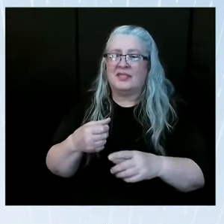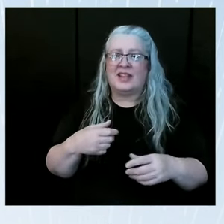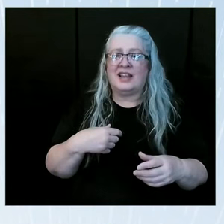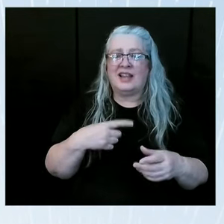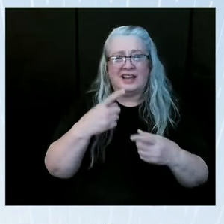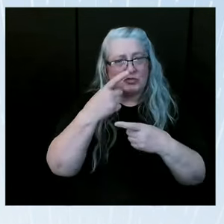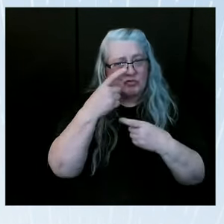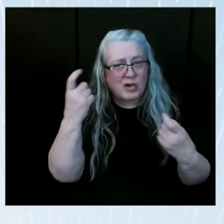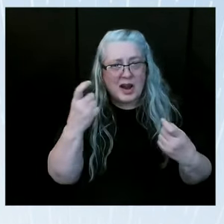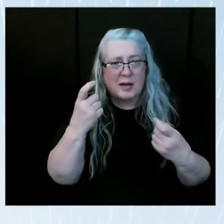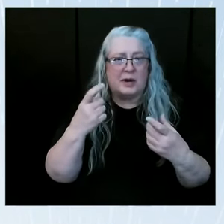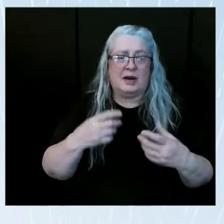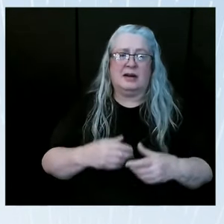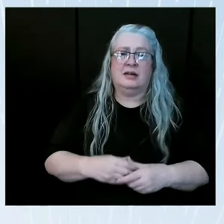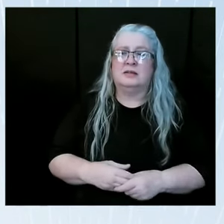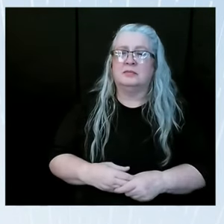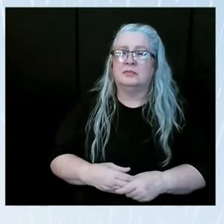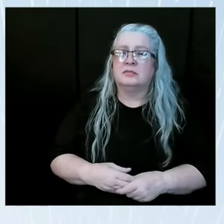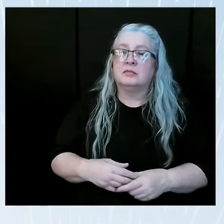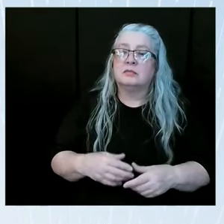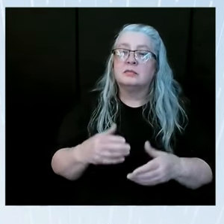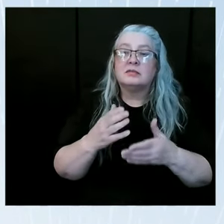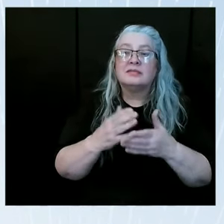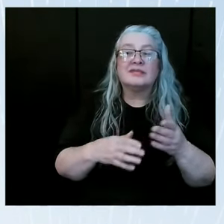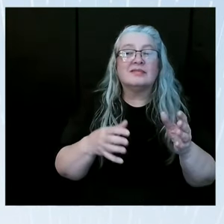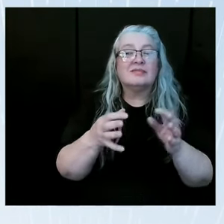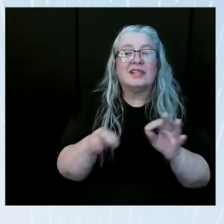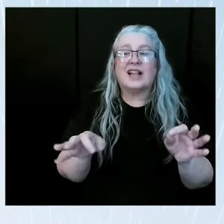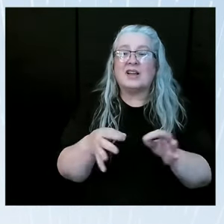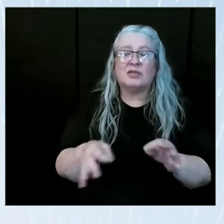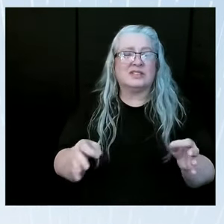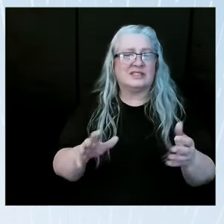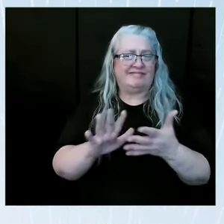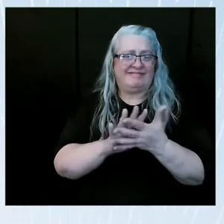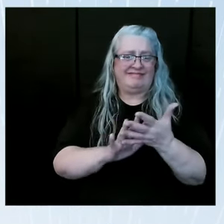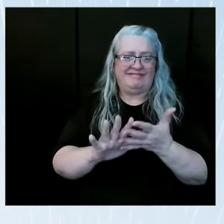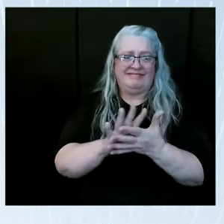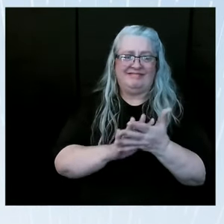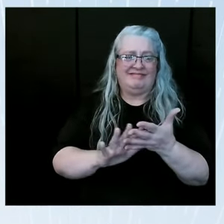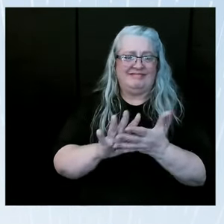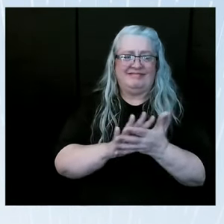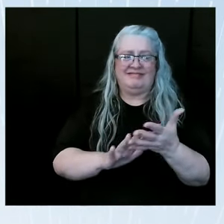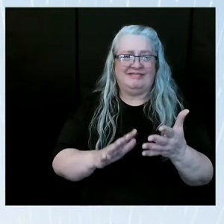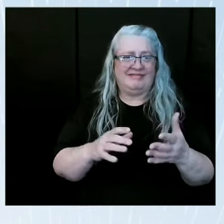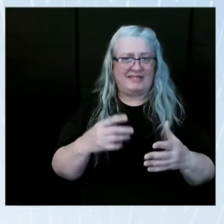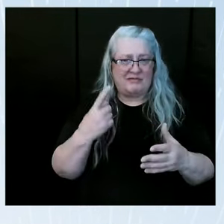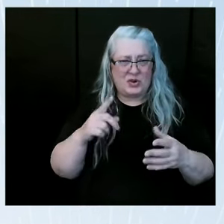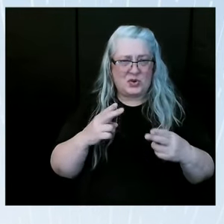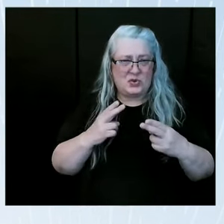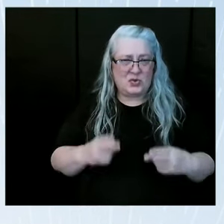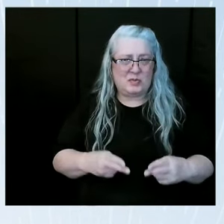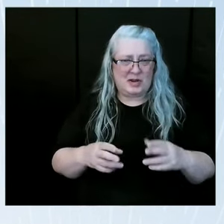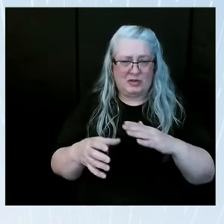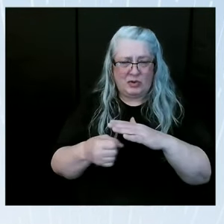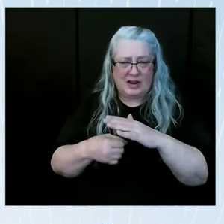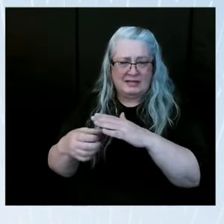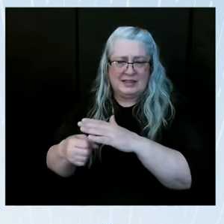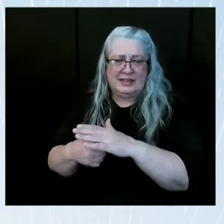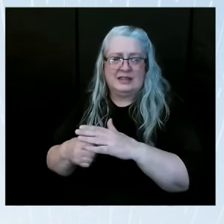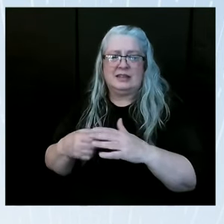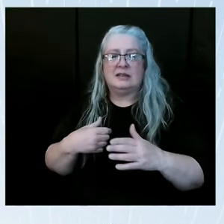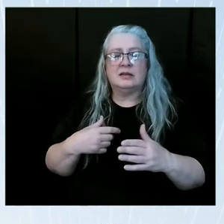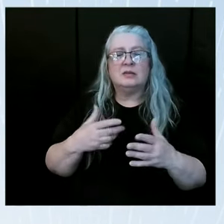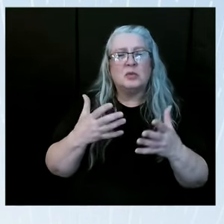severity of the human trafficking. We urge federal agencies to not perpetuate the use of language that